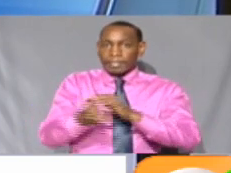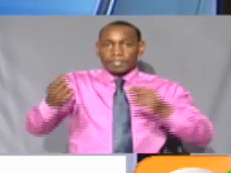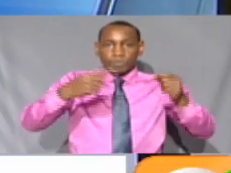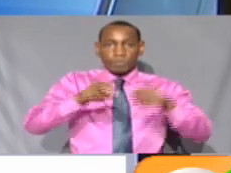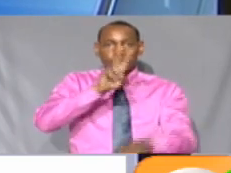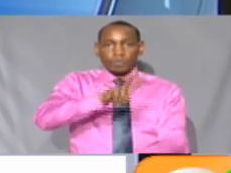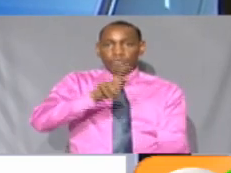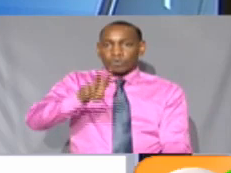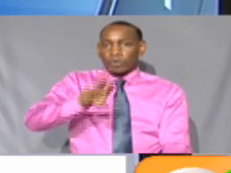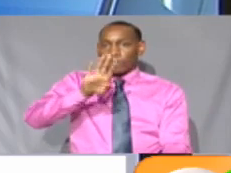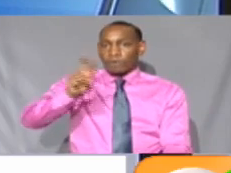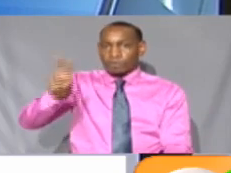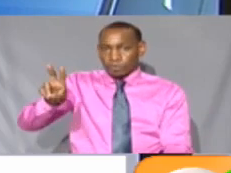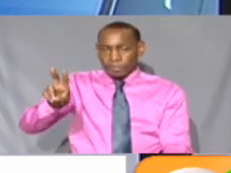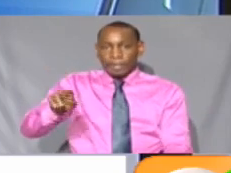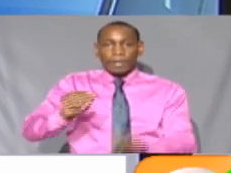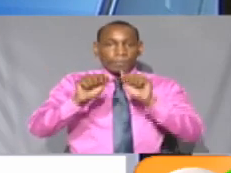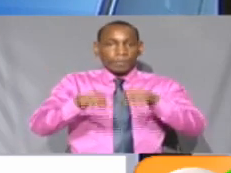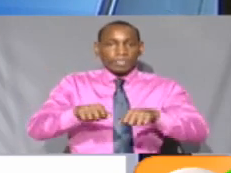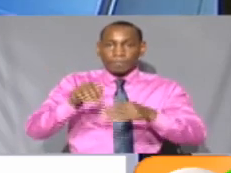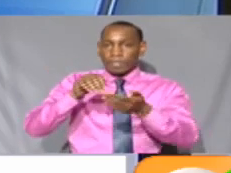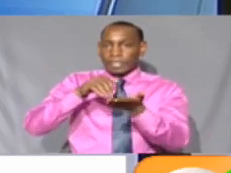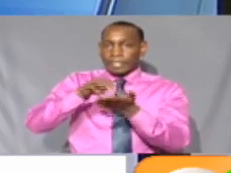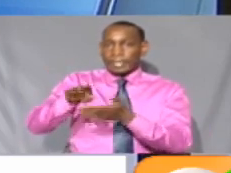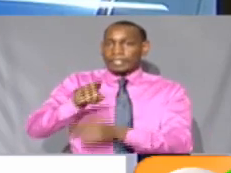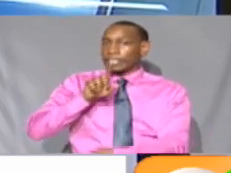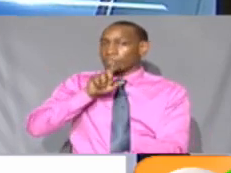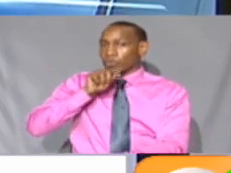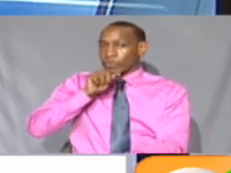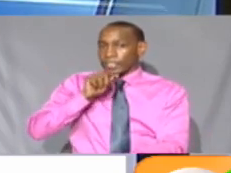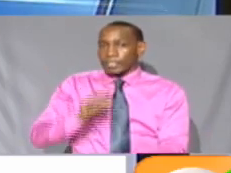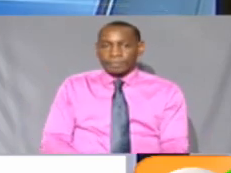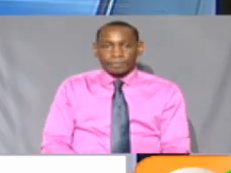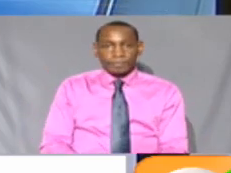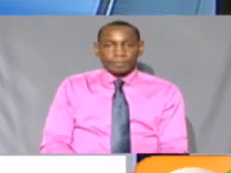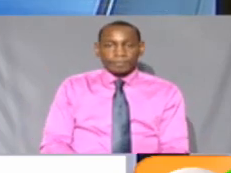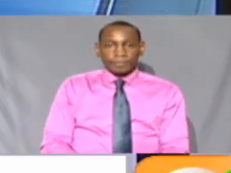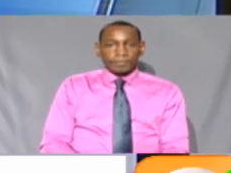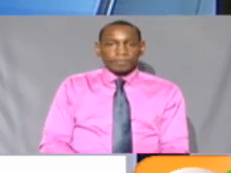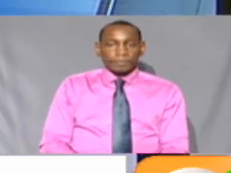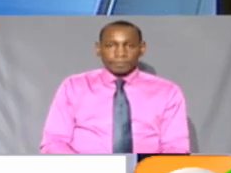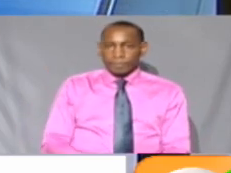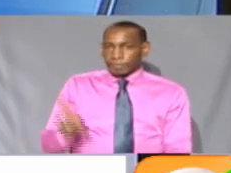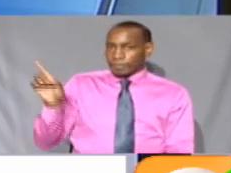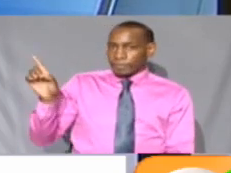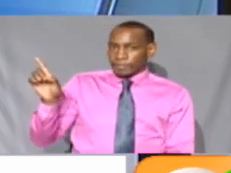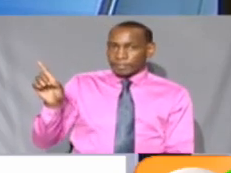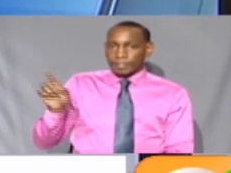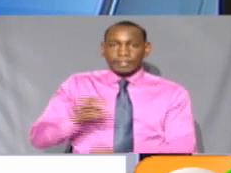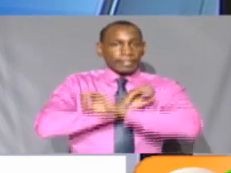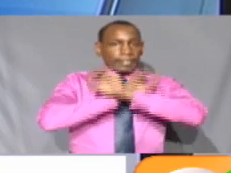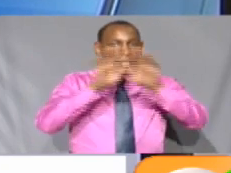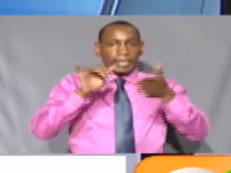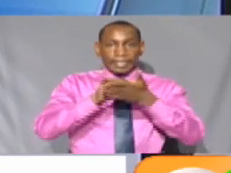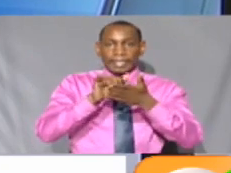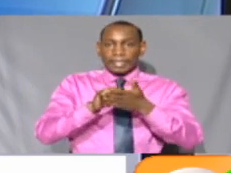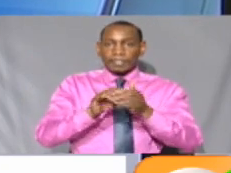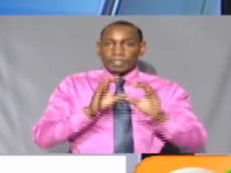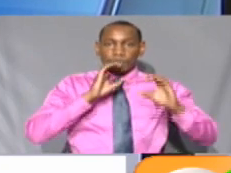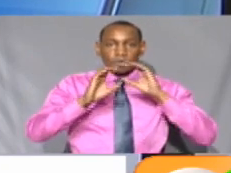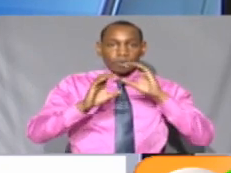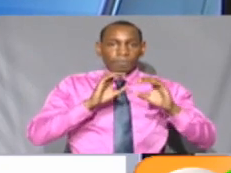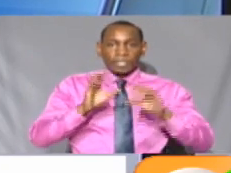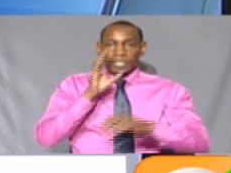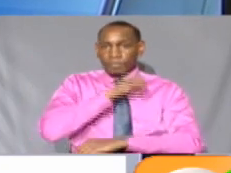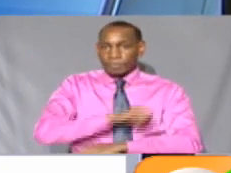SMS us 22422, or you can send us a tweet. Here is one. Joel Mulwa says, it's clear that there is